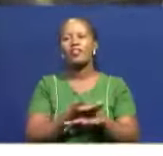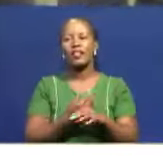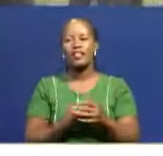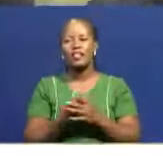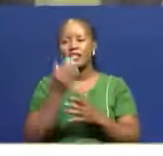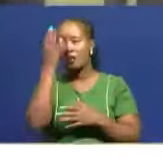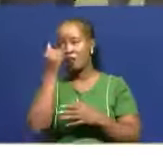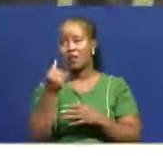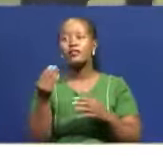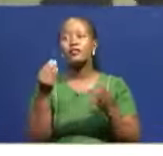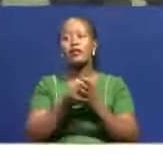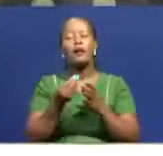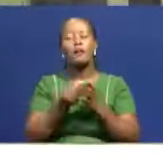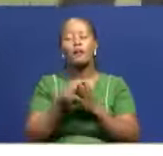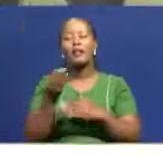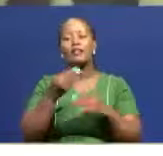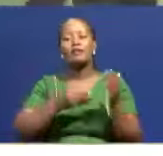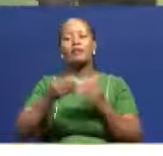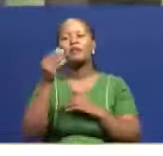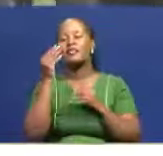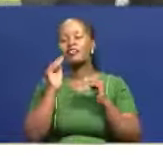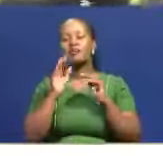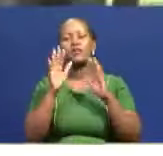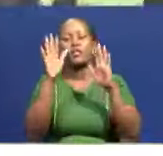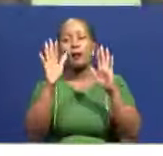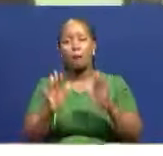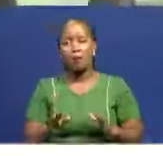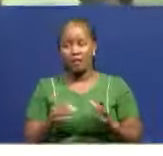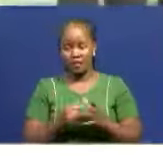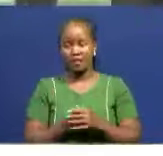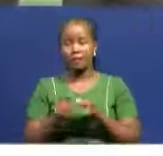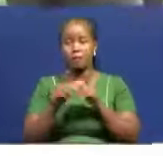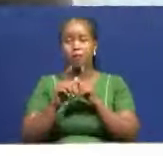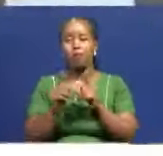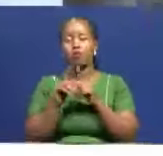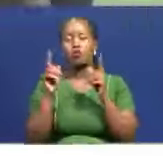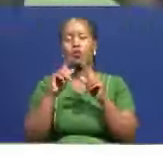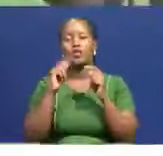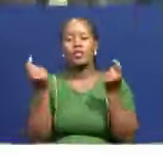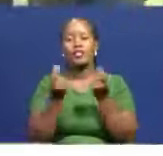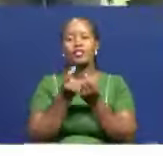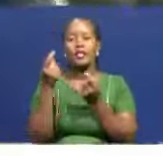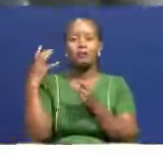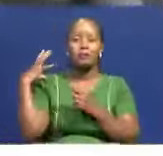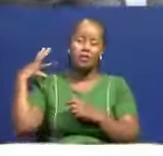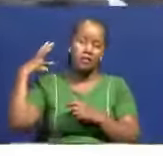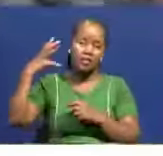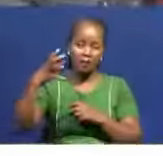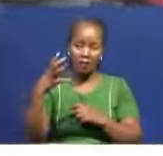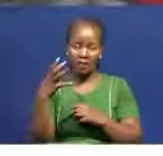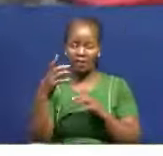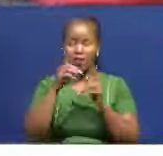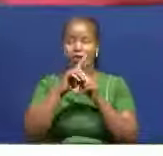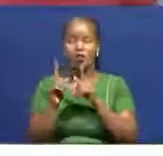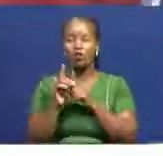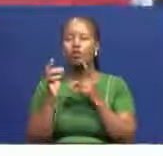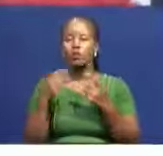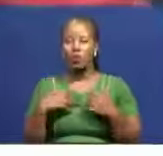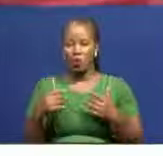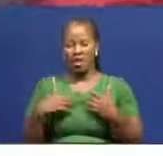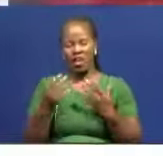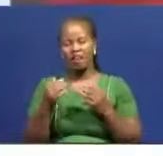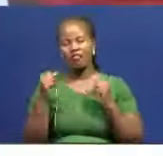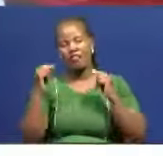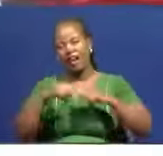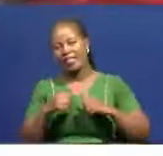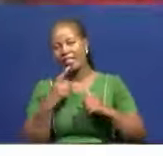cash flows are important when you're holding a tournament of such a magnitude. But the club chairman and the franchise chairman, to their credit, have just sat down and said, right, Super